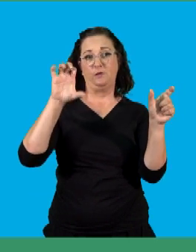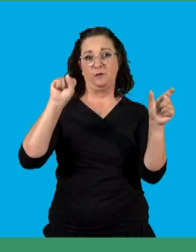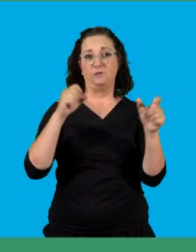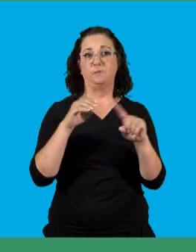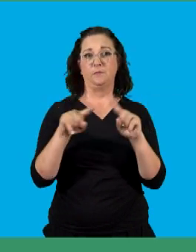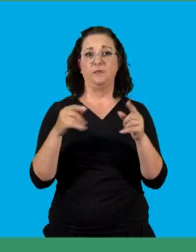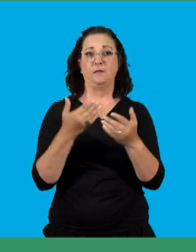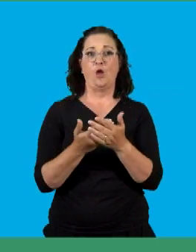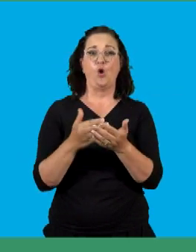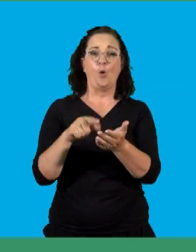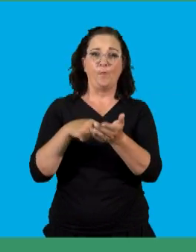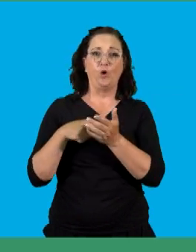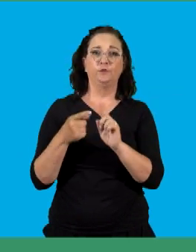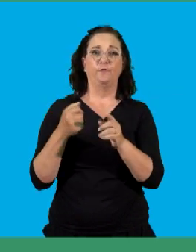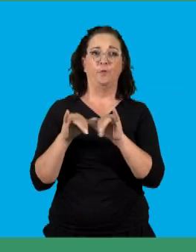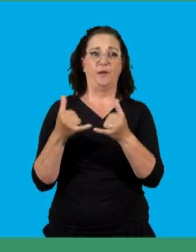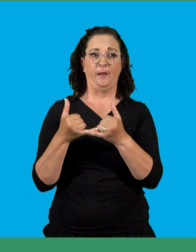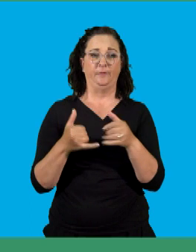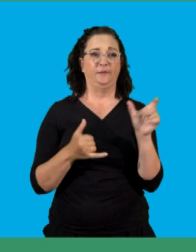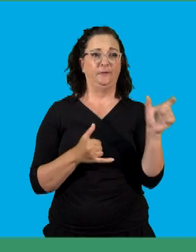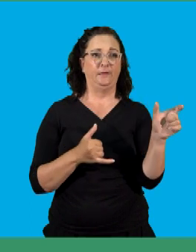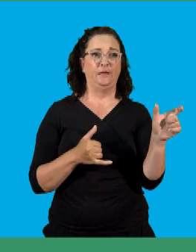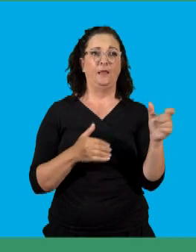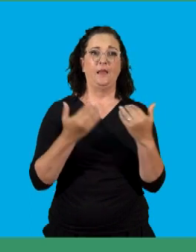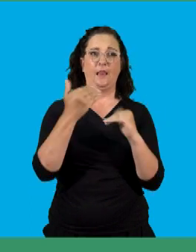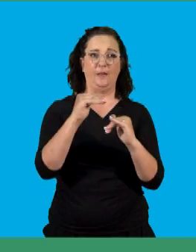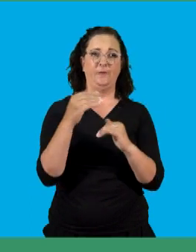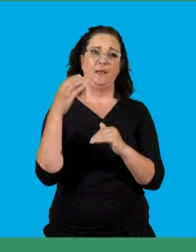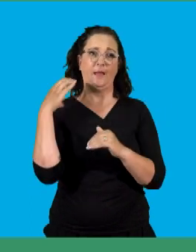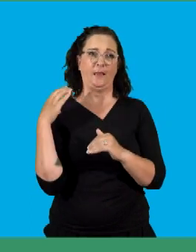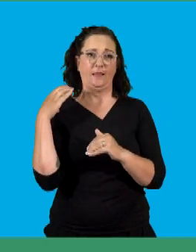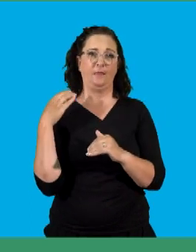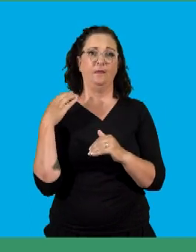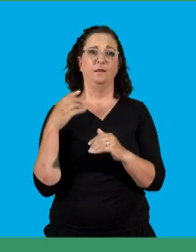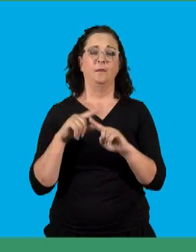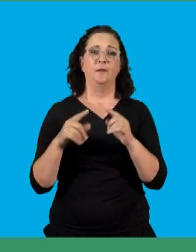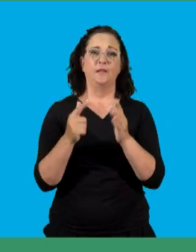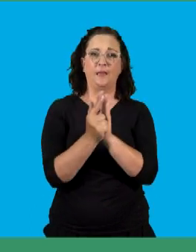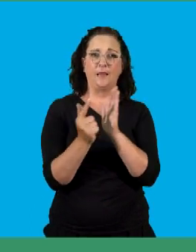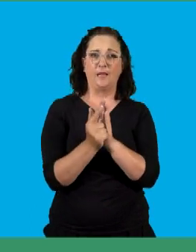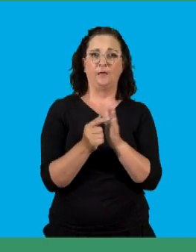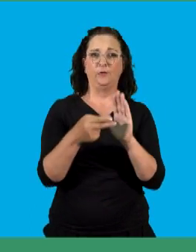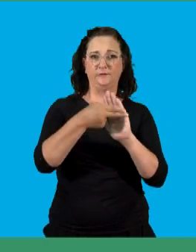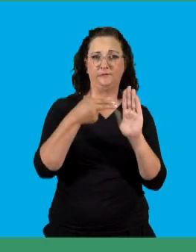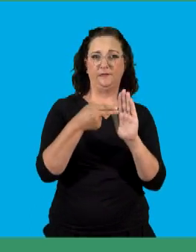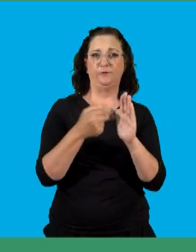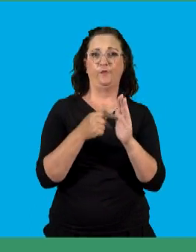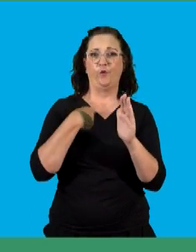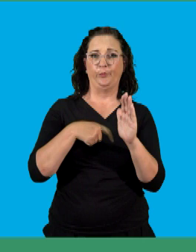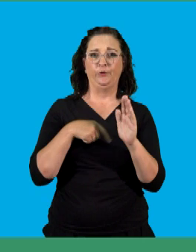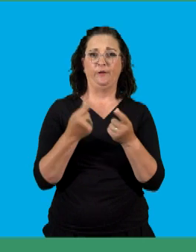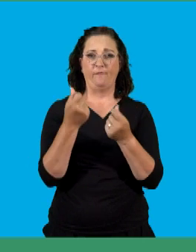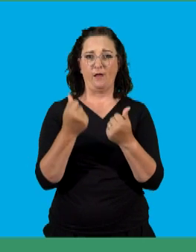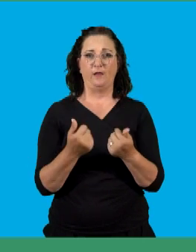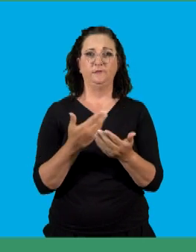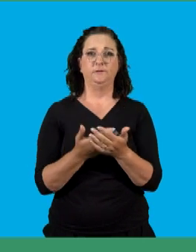by a company. Limited liability, a legal status where a person's financial liability is limited to